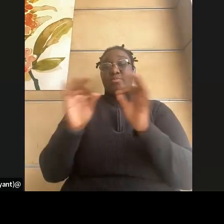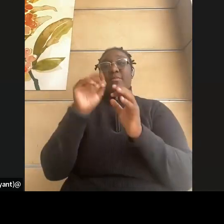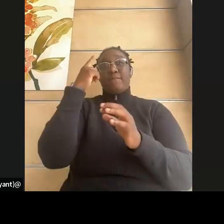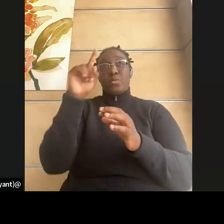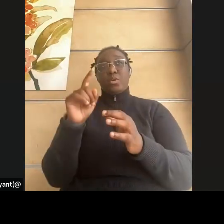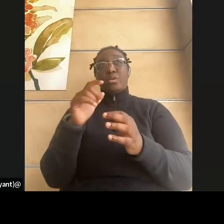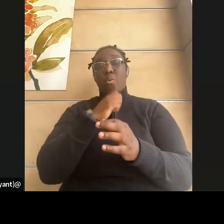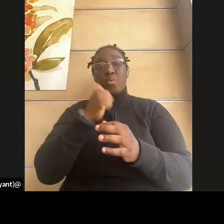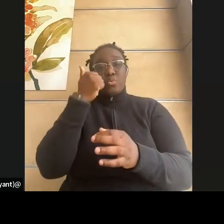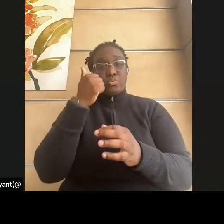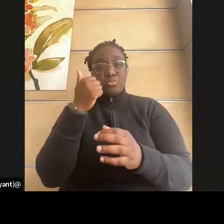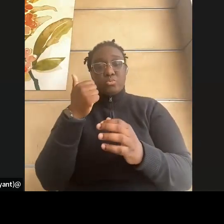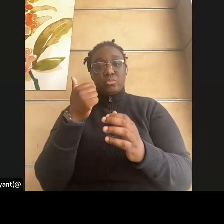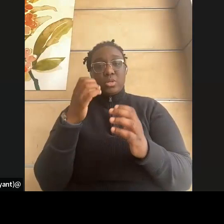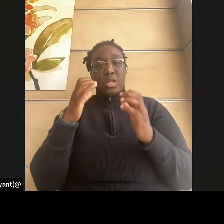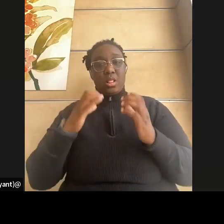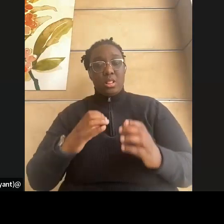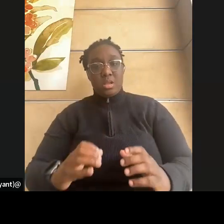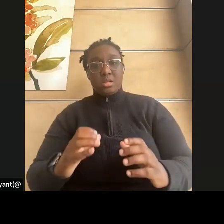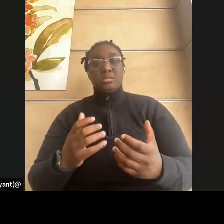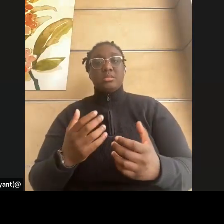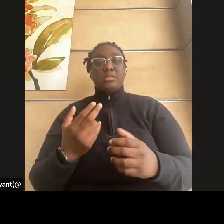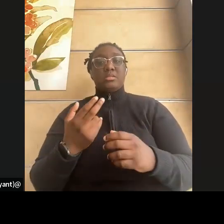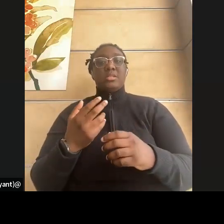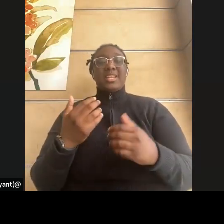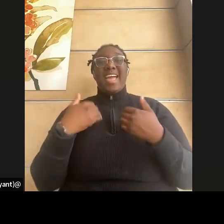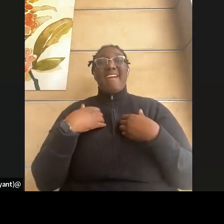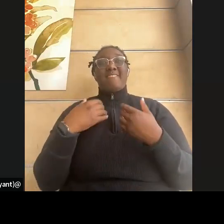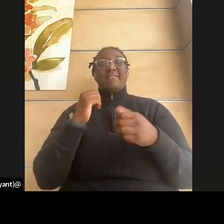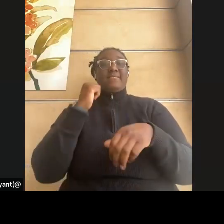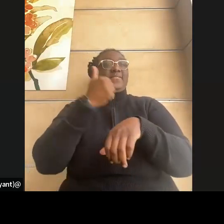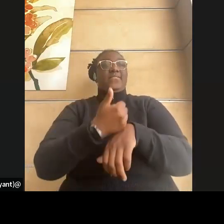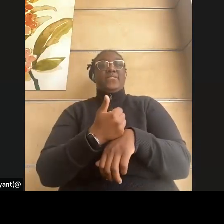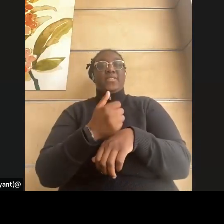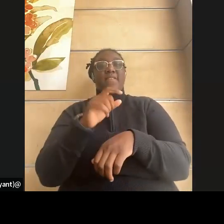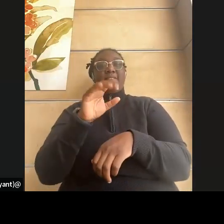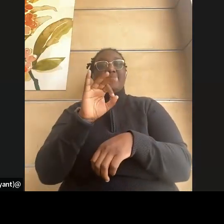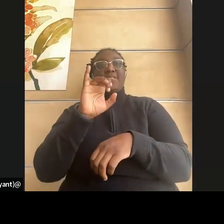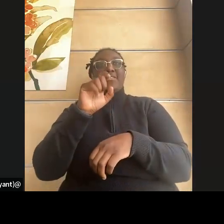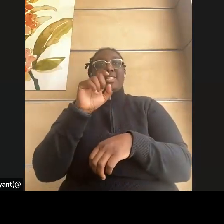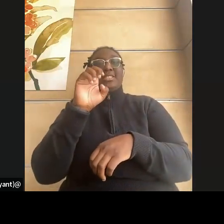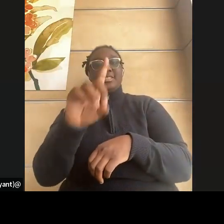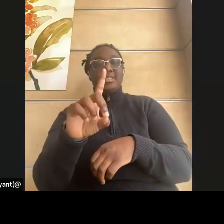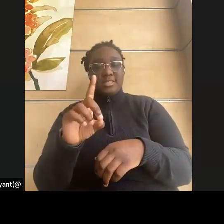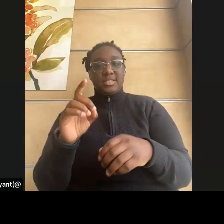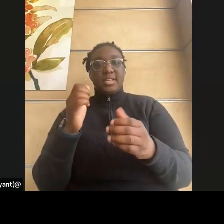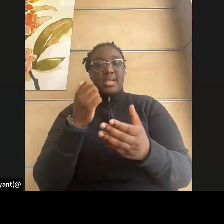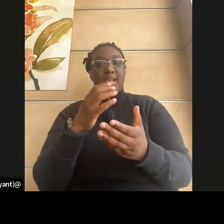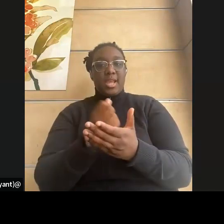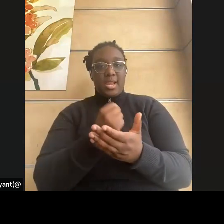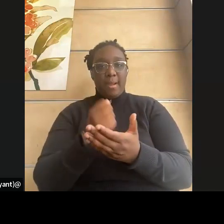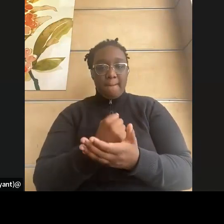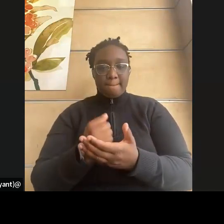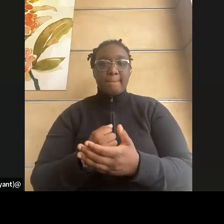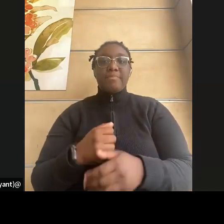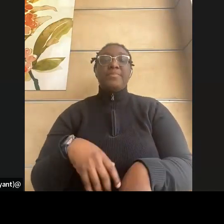fixed incomes who need to utilize and communicate with healthcare providers more often. One other